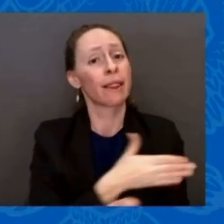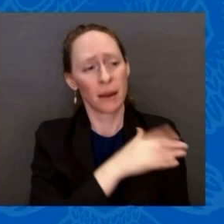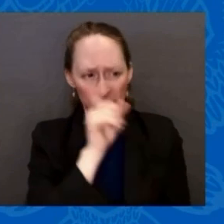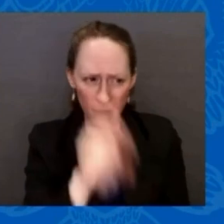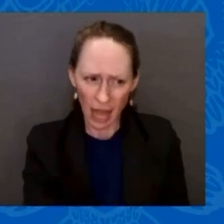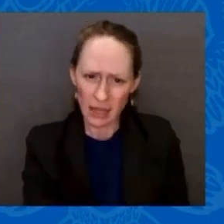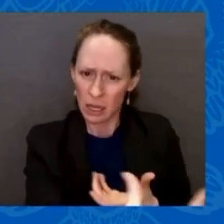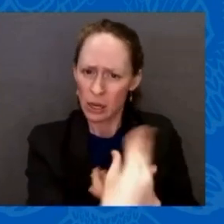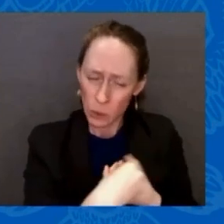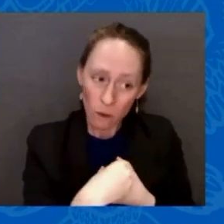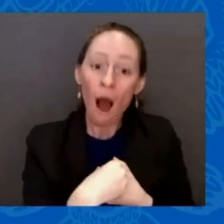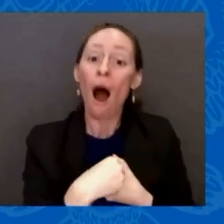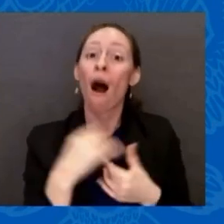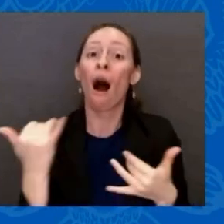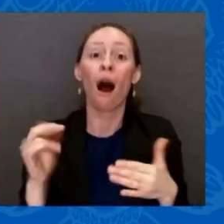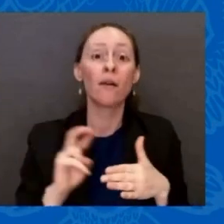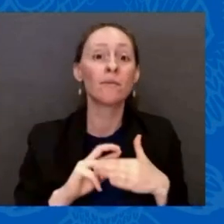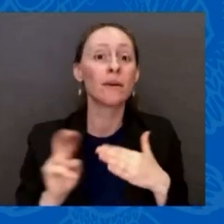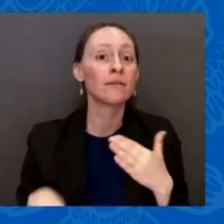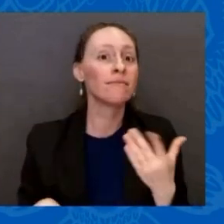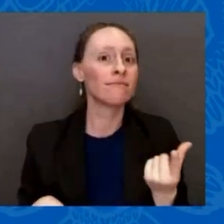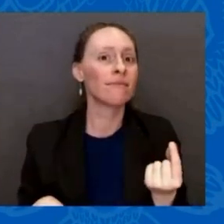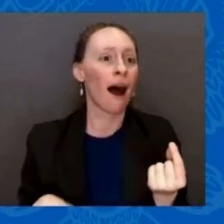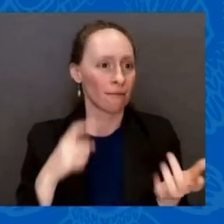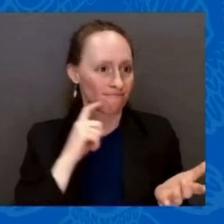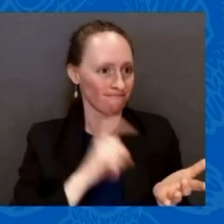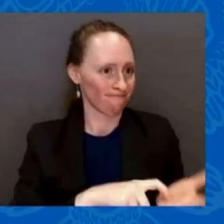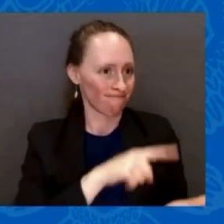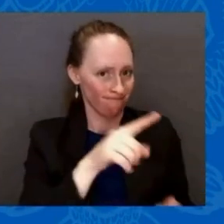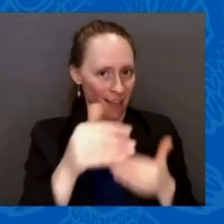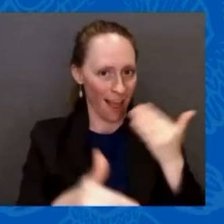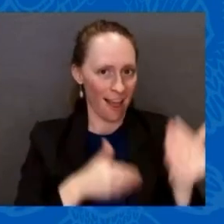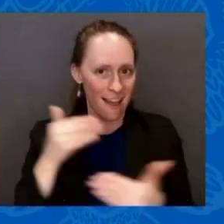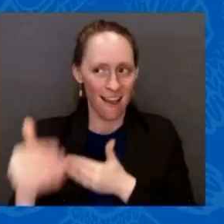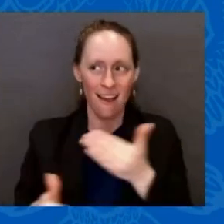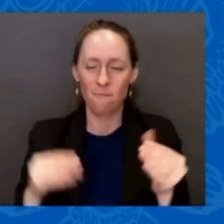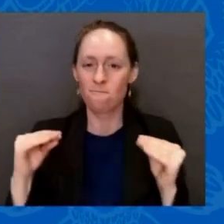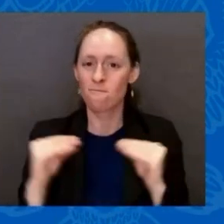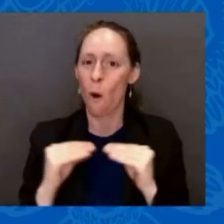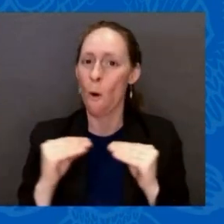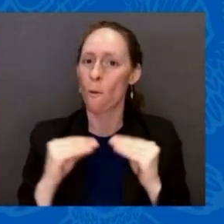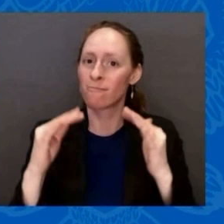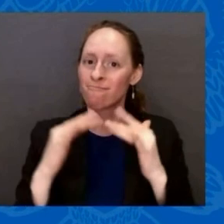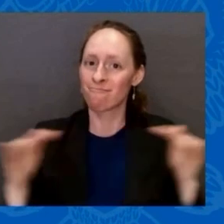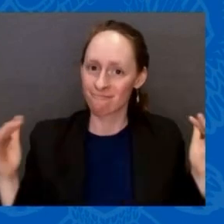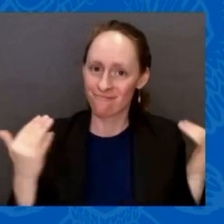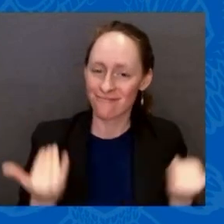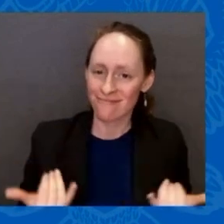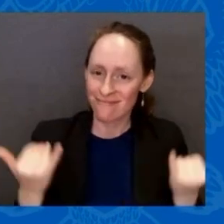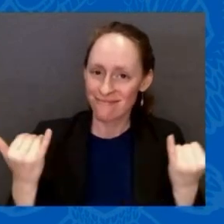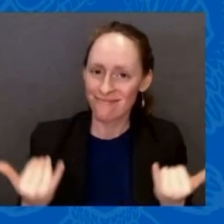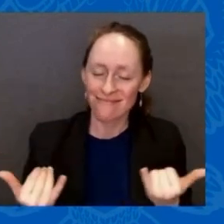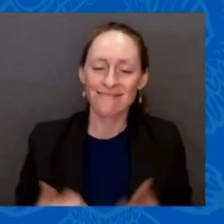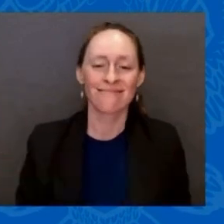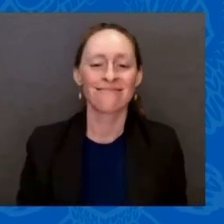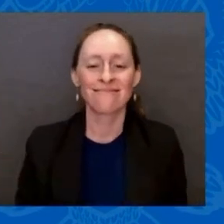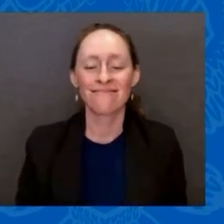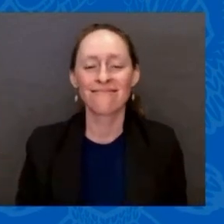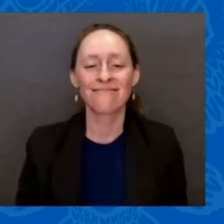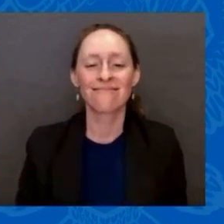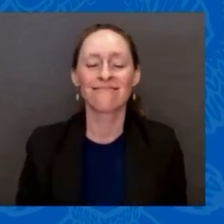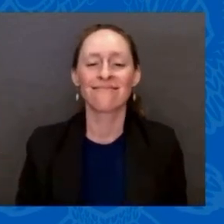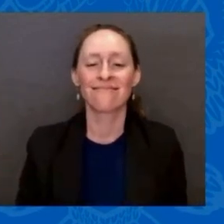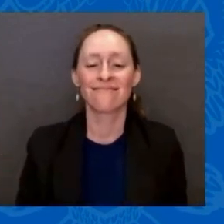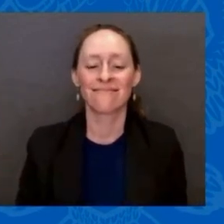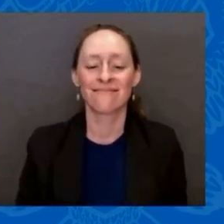from — anyway, I go to these sites where they're training. By the way, the other thing I've told labor guys,